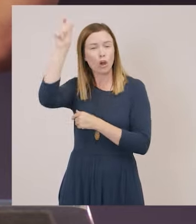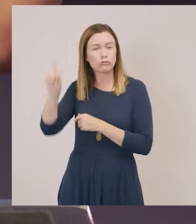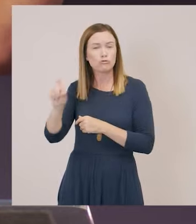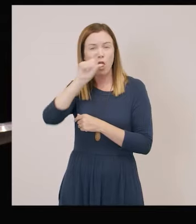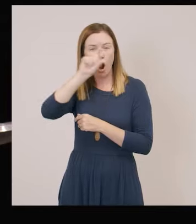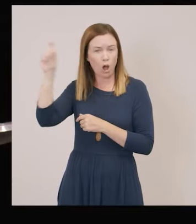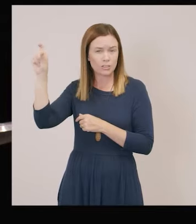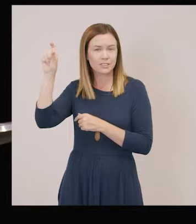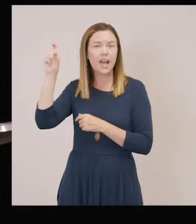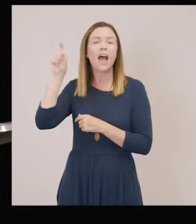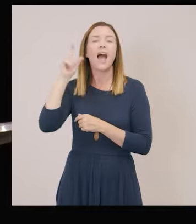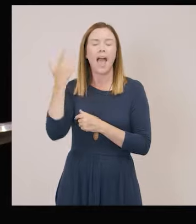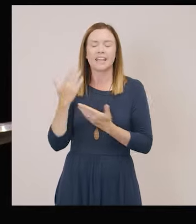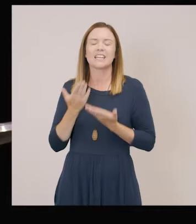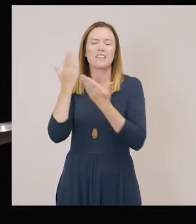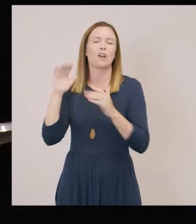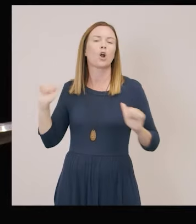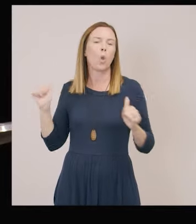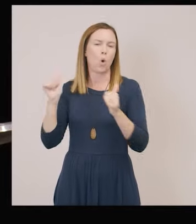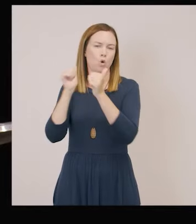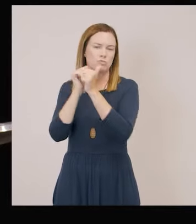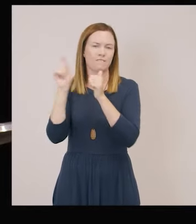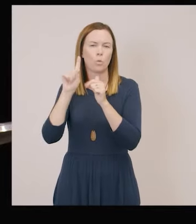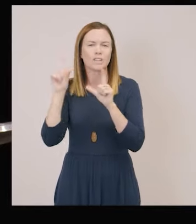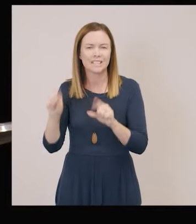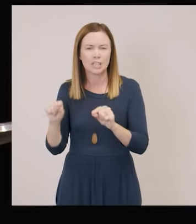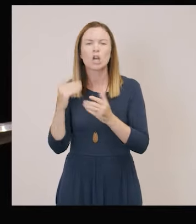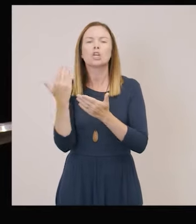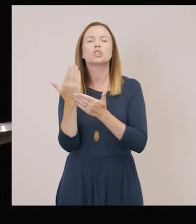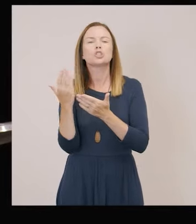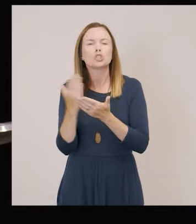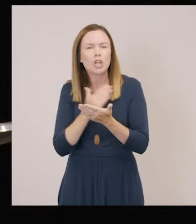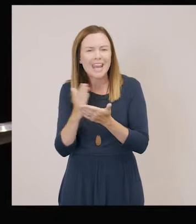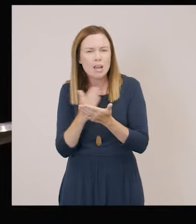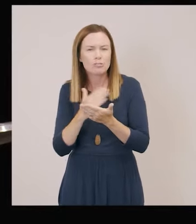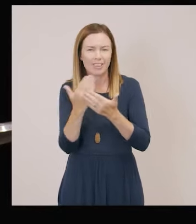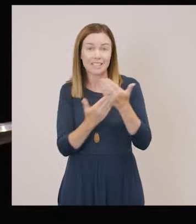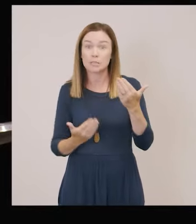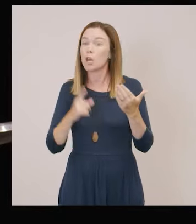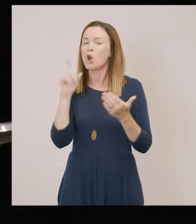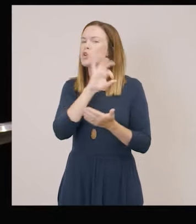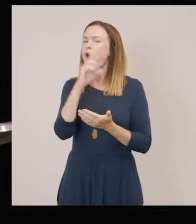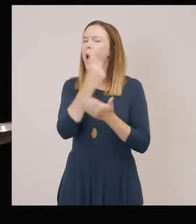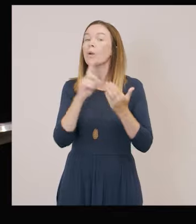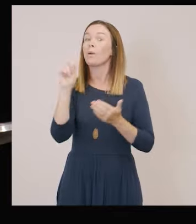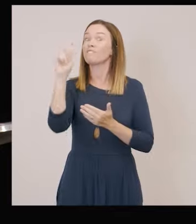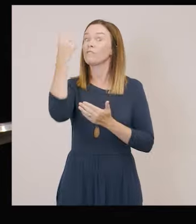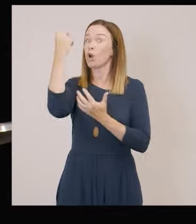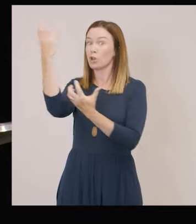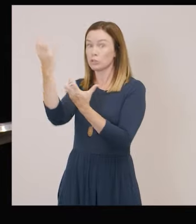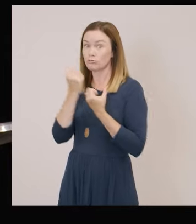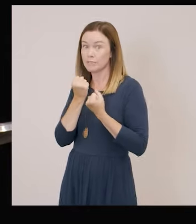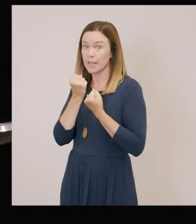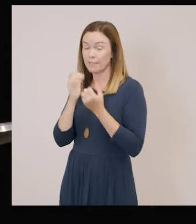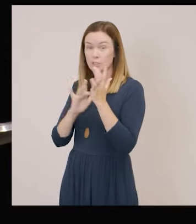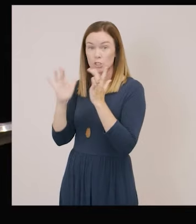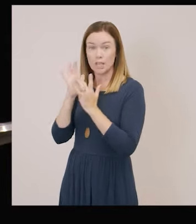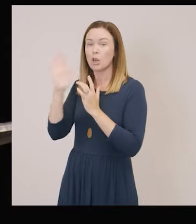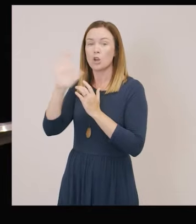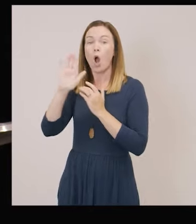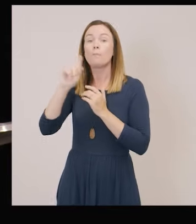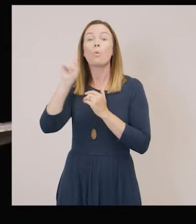for what he did on the cross, sharing our testimony over and over. Not just the testimony of when we first came to faith, but the testimony of what he did